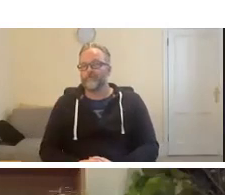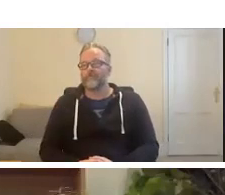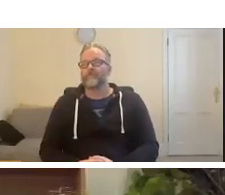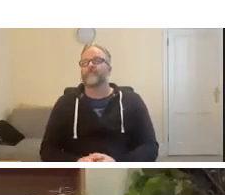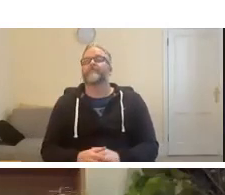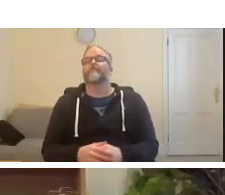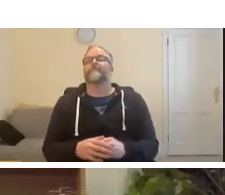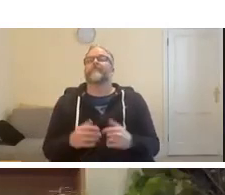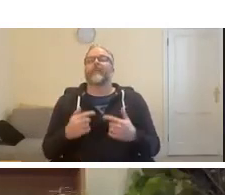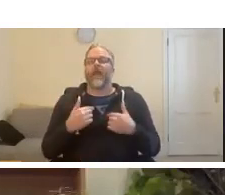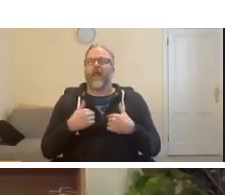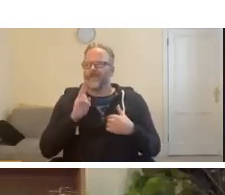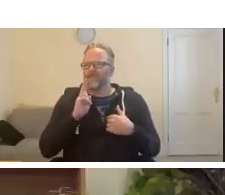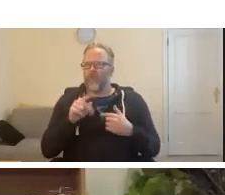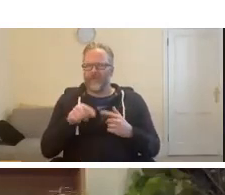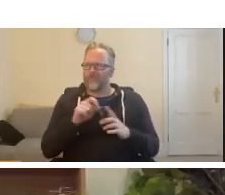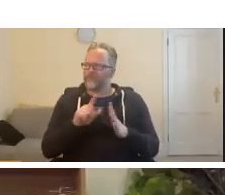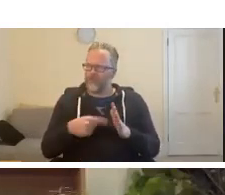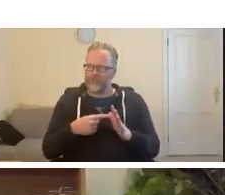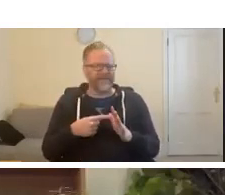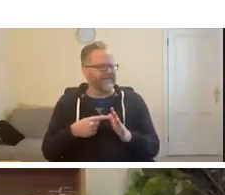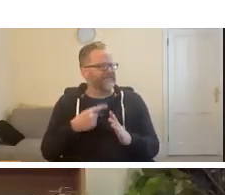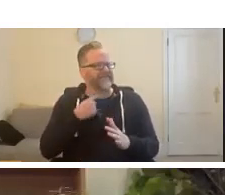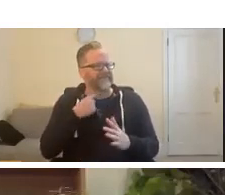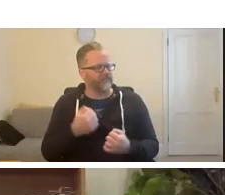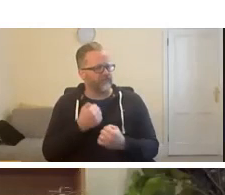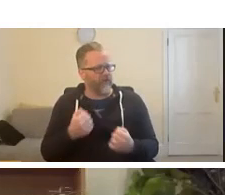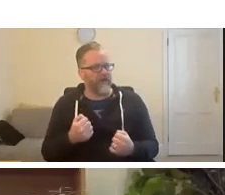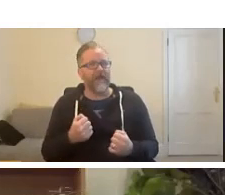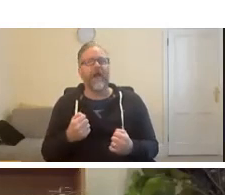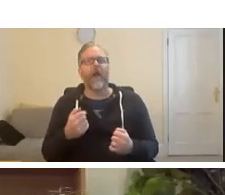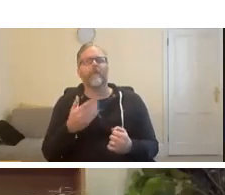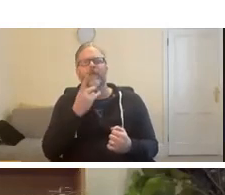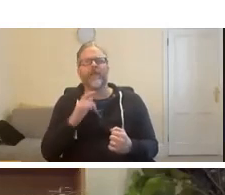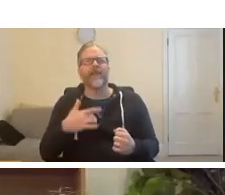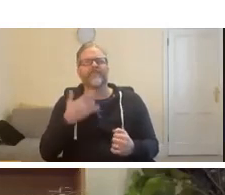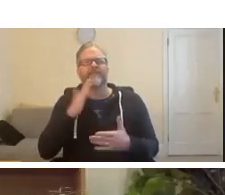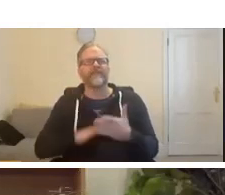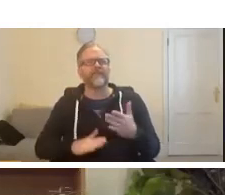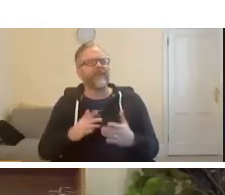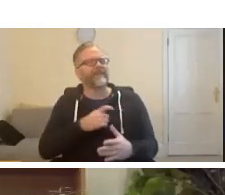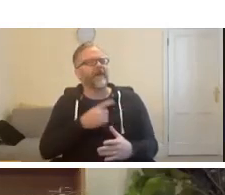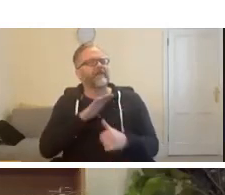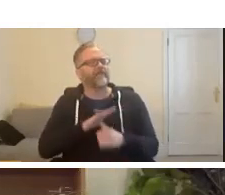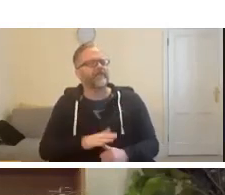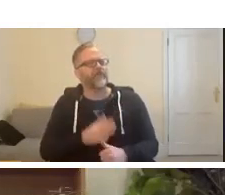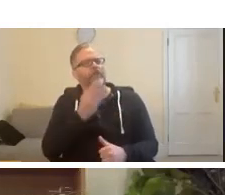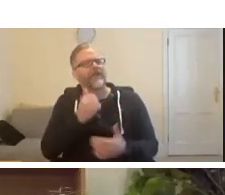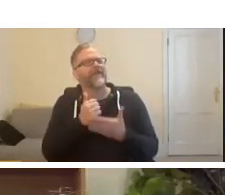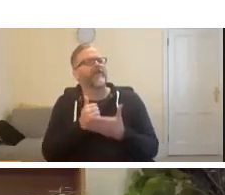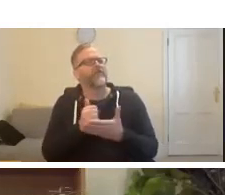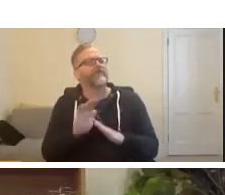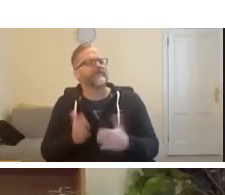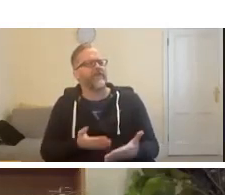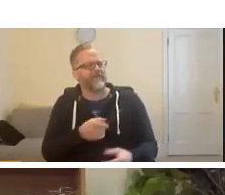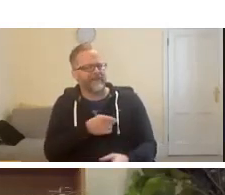Yes, so in this project, we had 8 young people with lived experience of anxiety and depression and of using the therapeutic services,